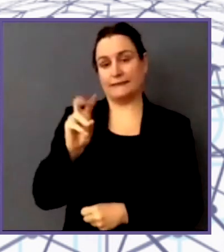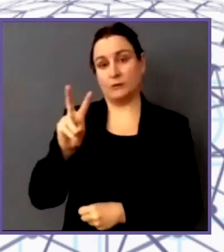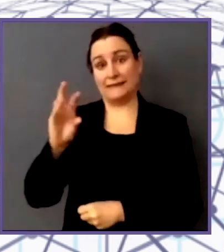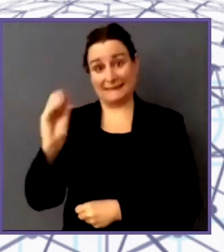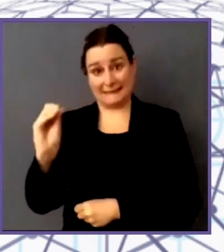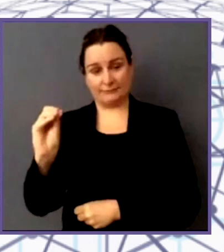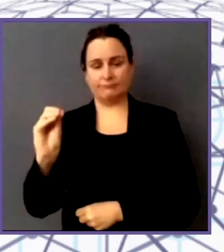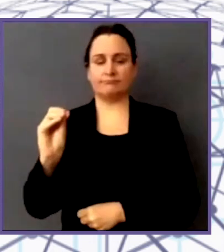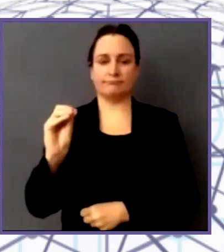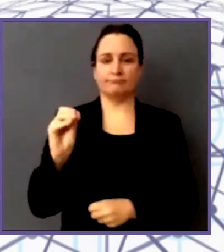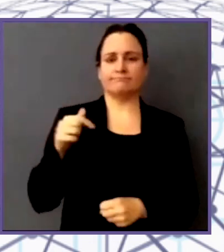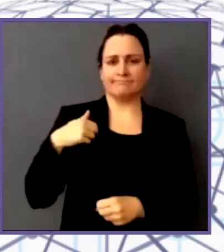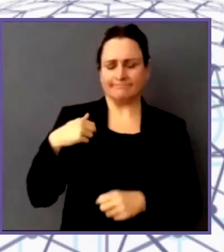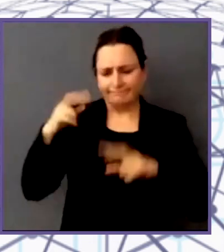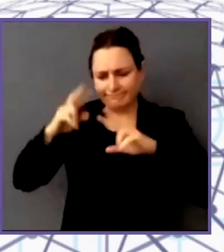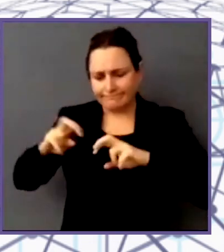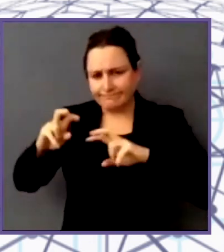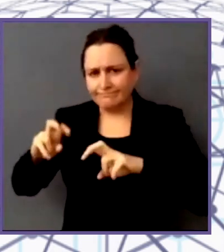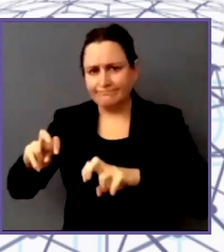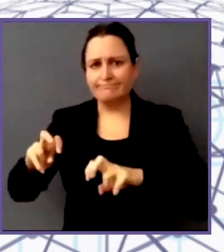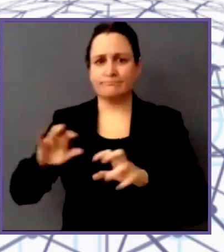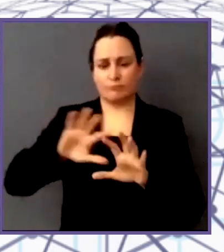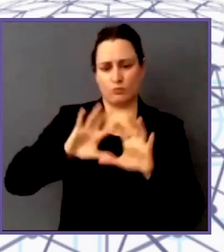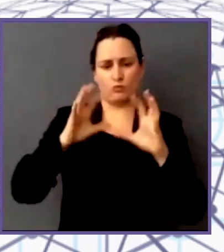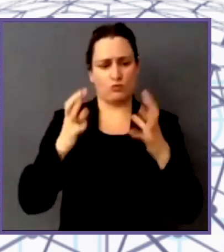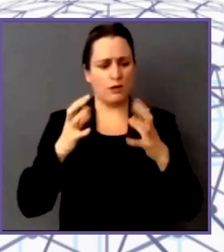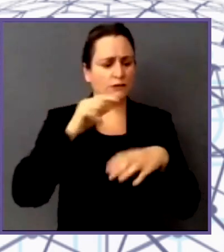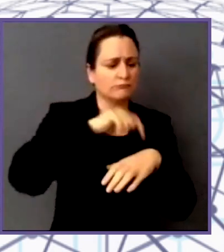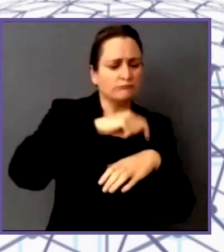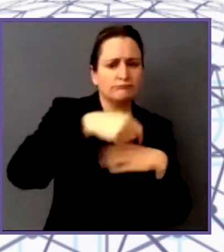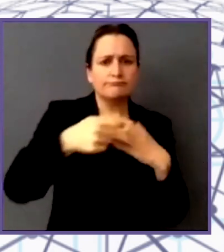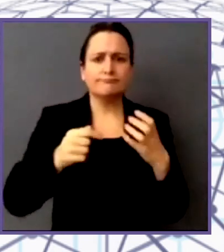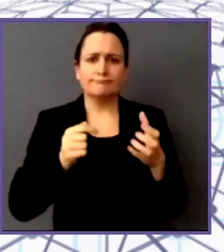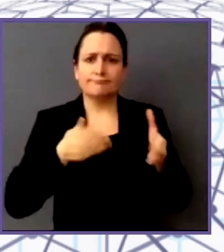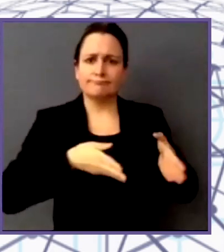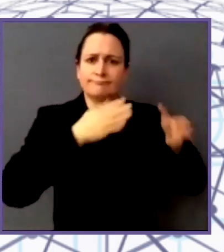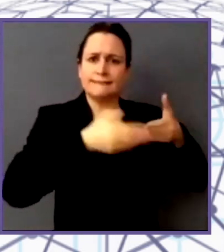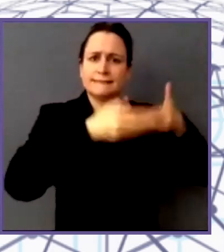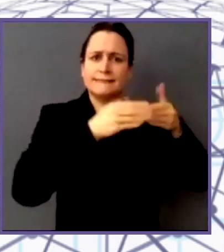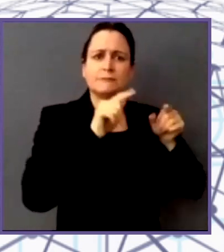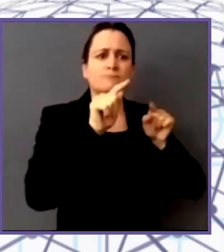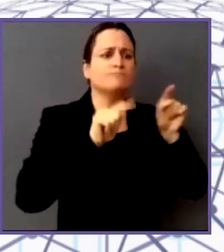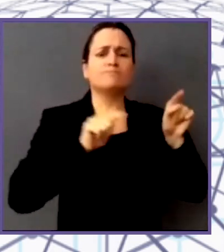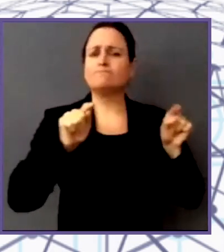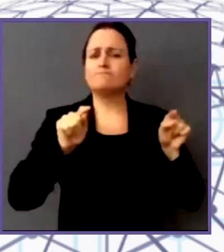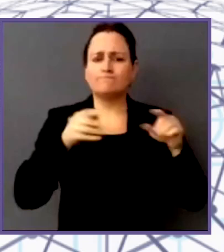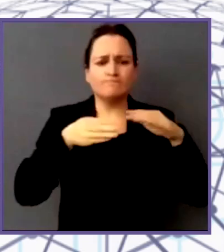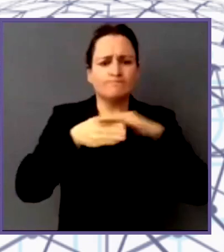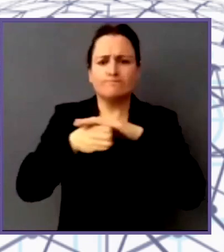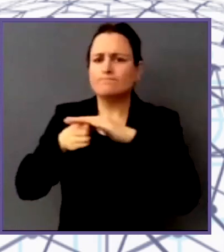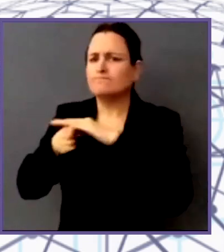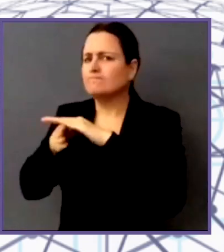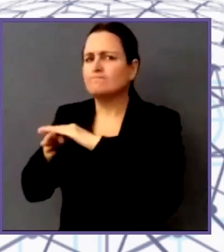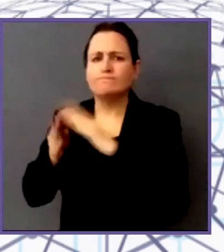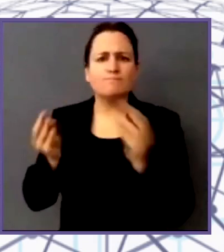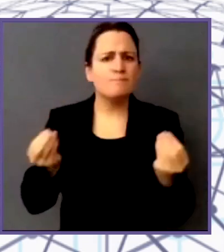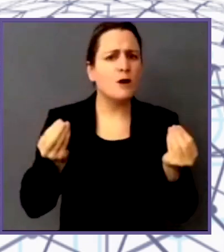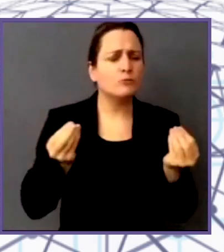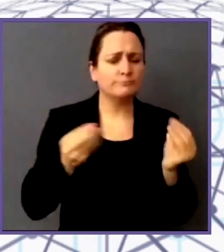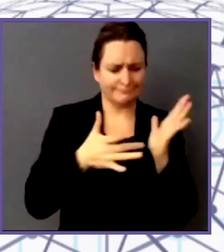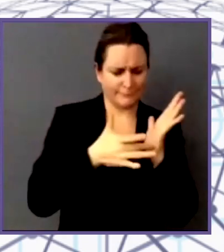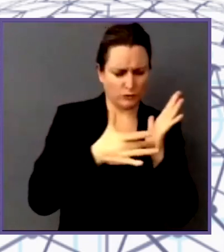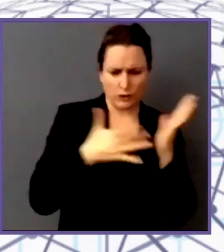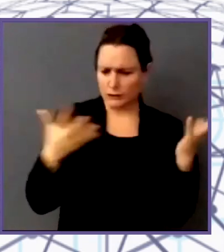current state of accessibility and inclusion in those cities. This research is unique because it has